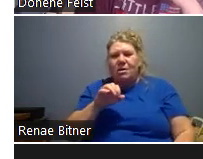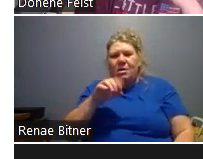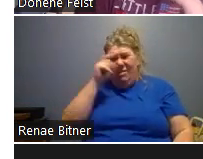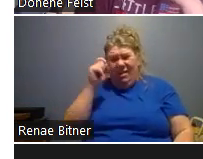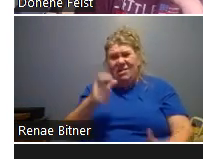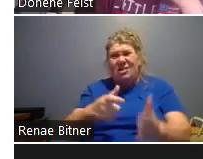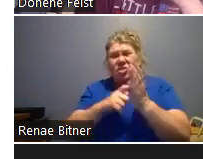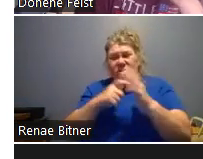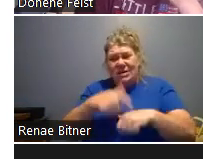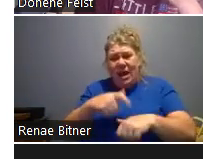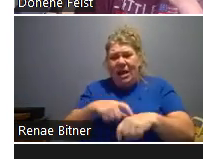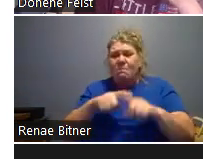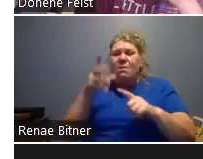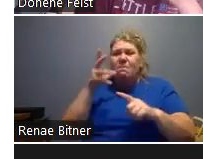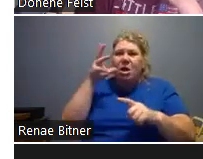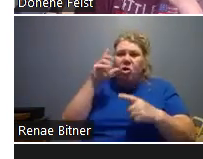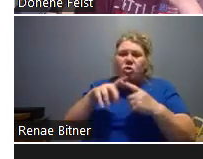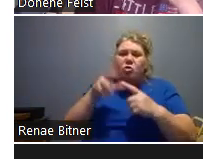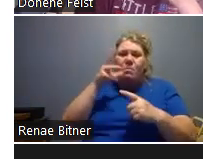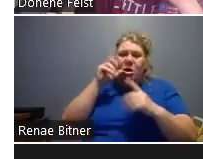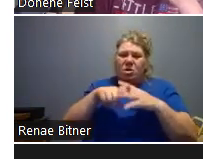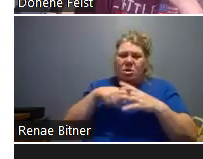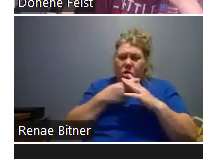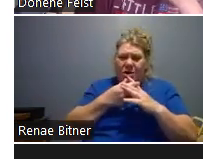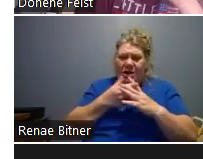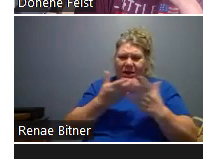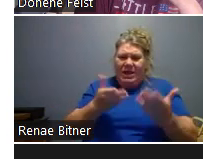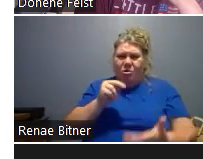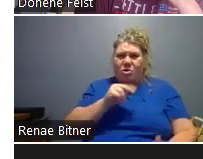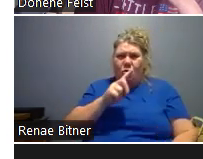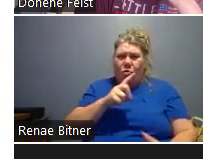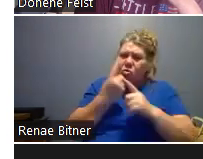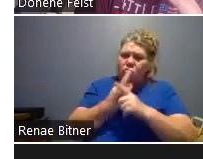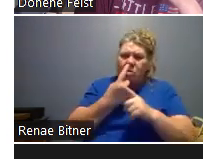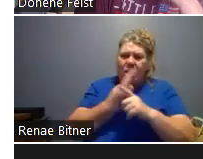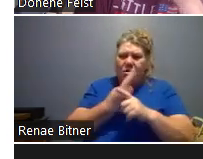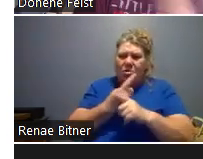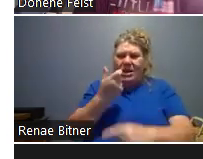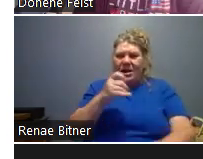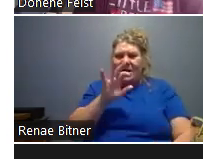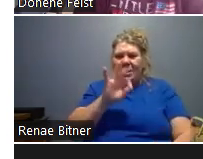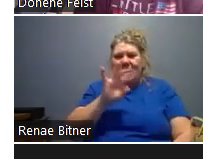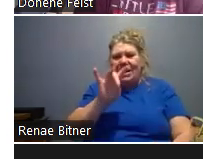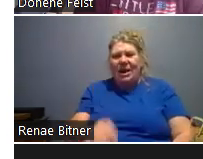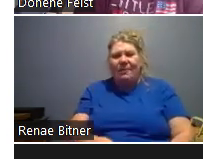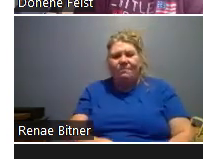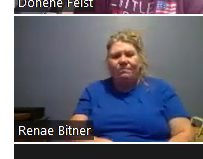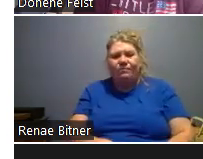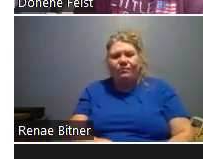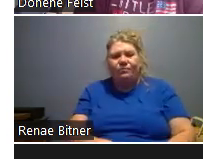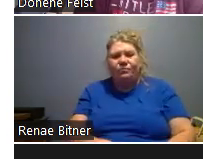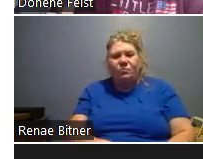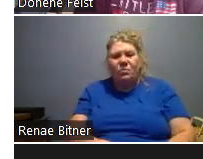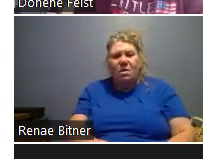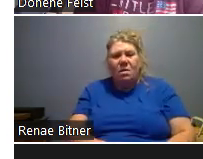little bit of time, but Parent to Parent started in North Dakota on a regular basis in 1998.